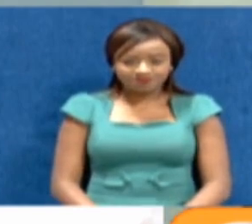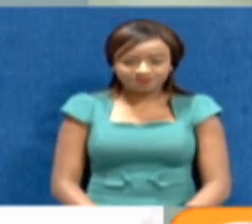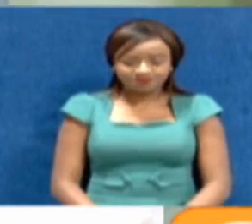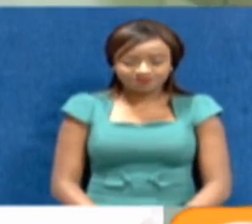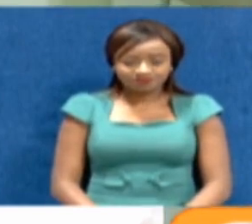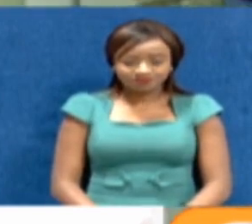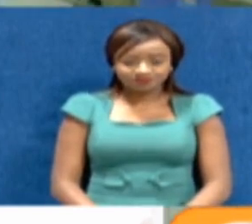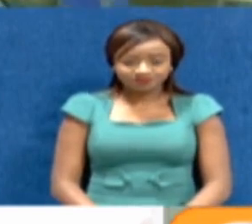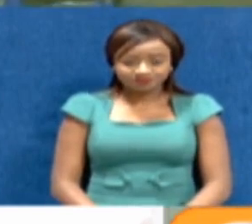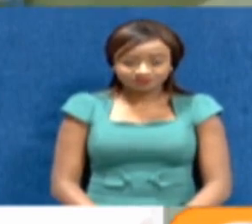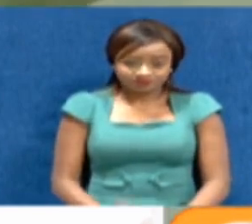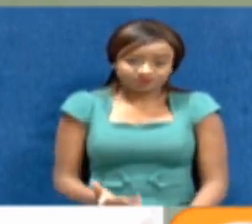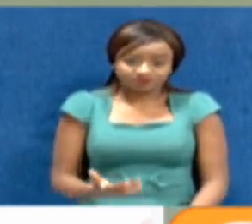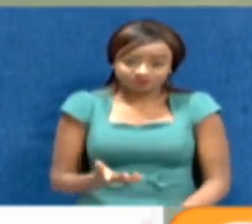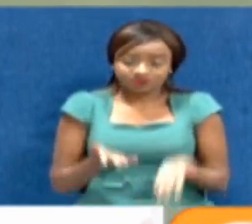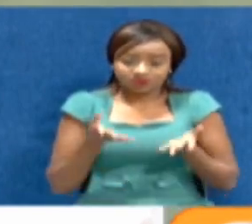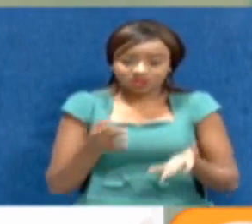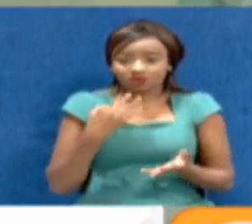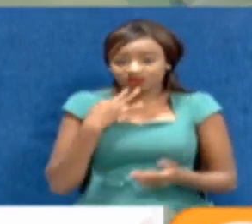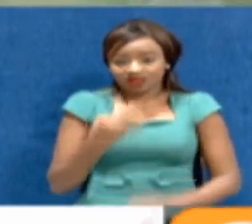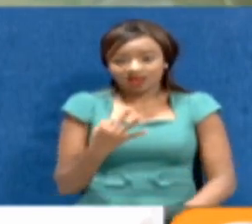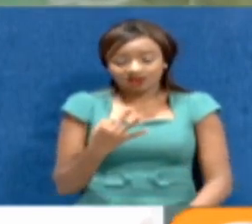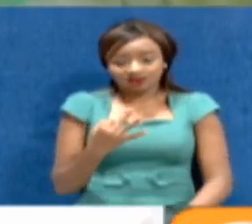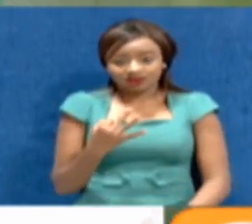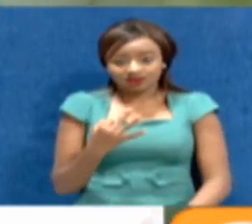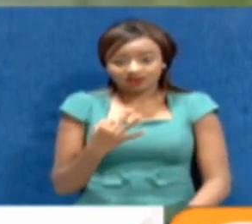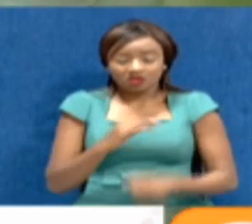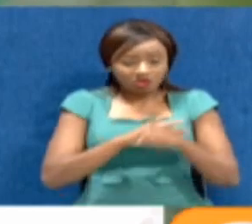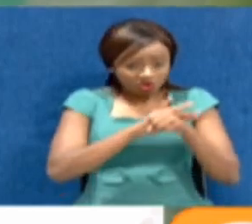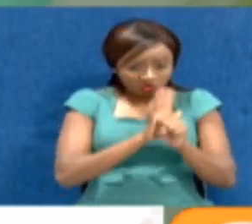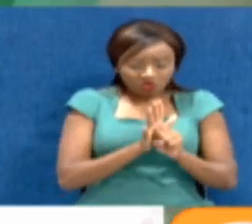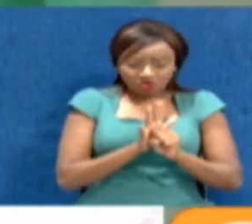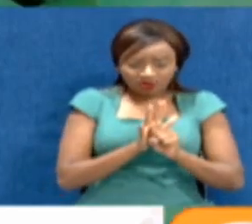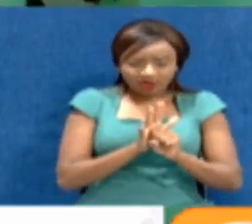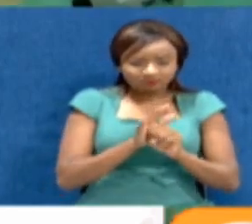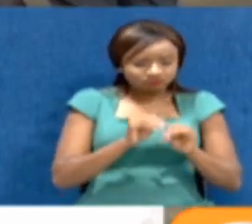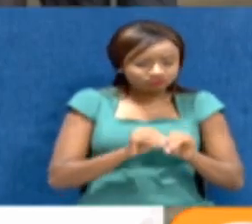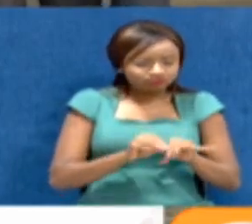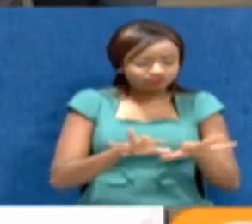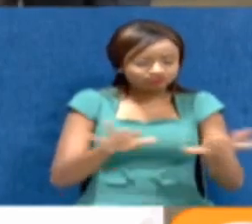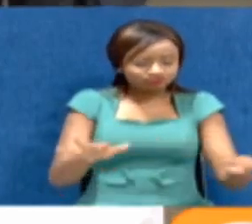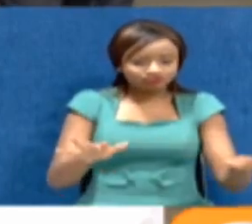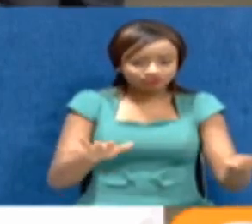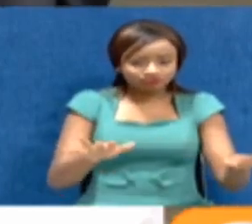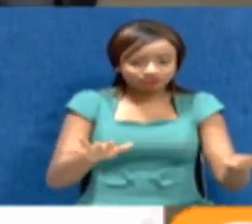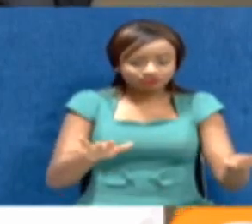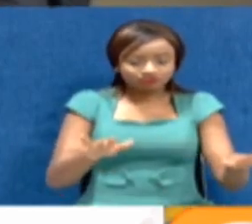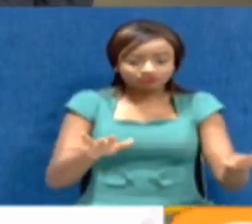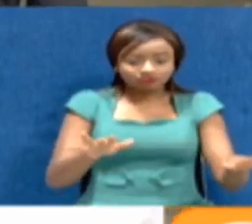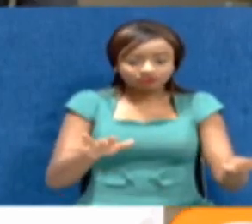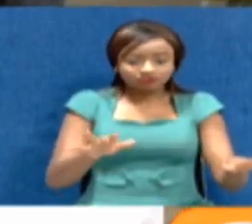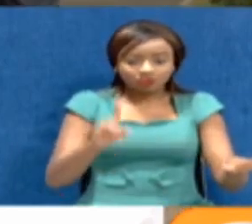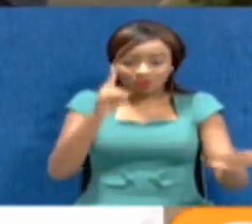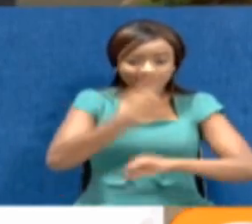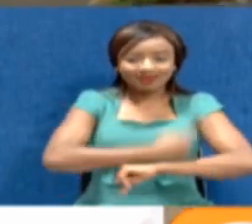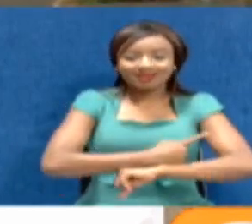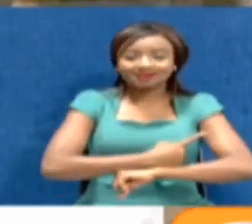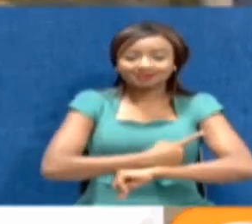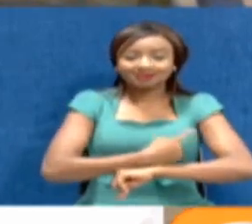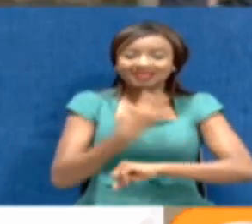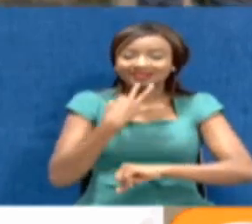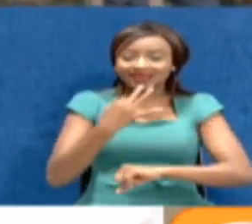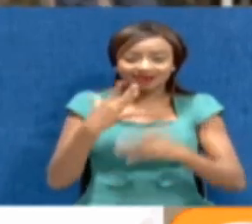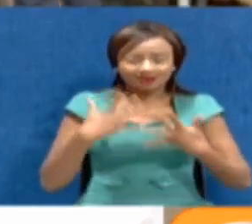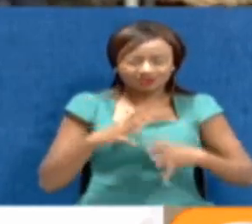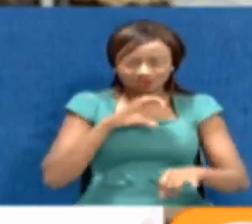300 and counting coronavirus infections reported in 24 hours, the highest since the virus made its way into